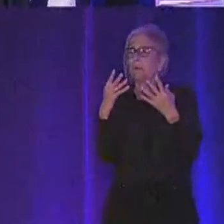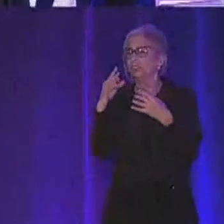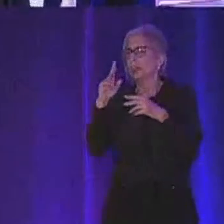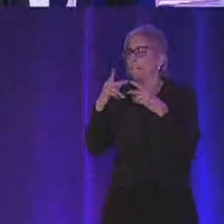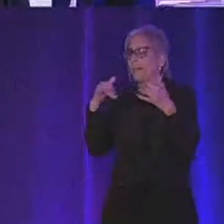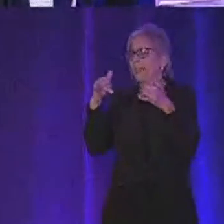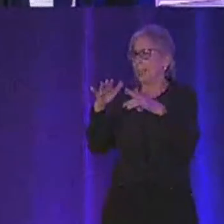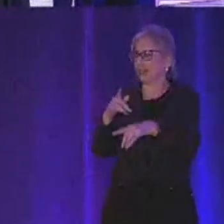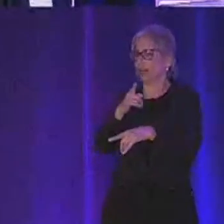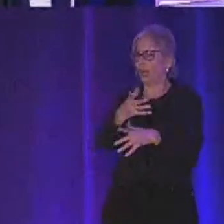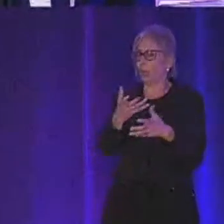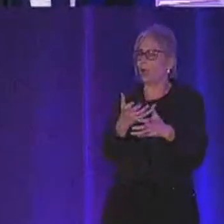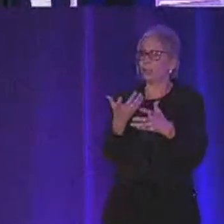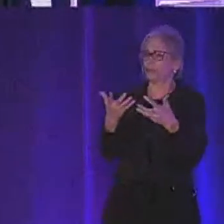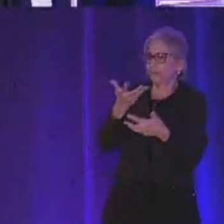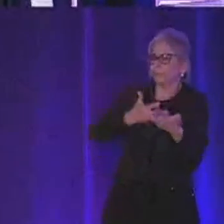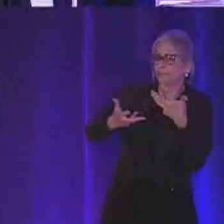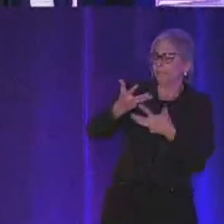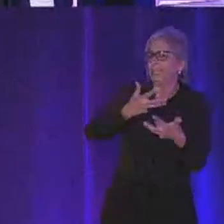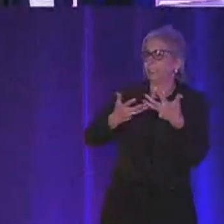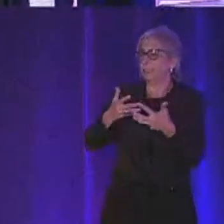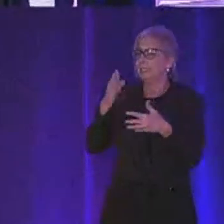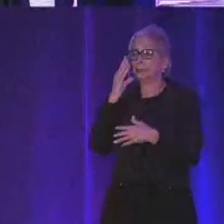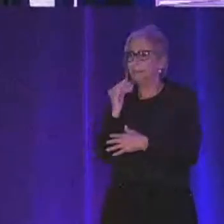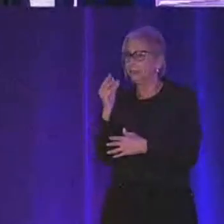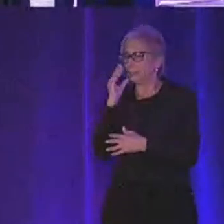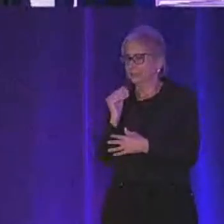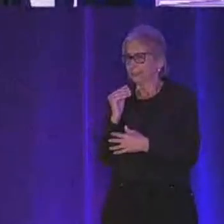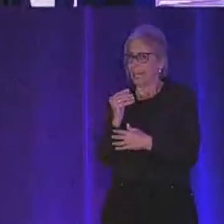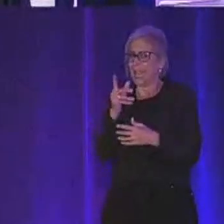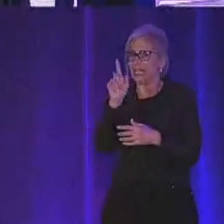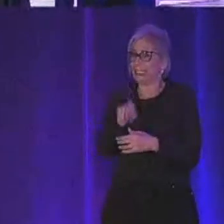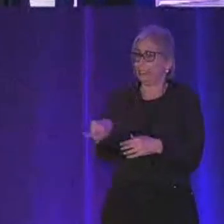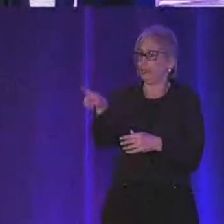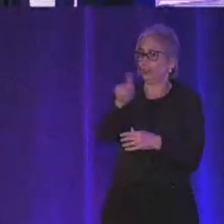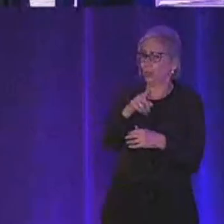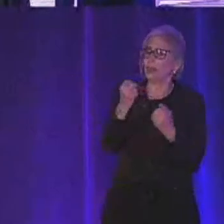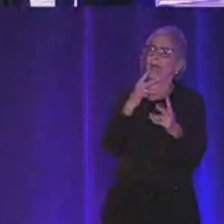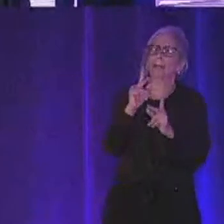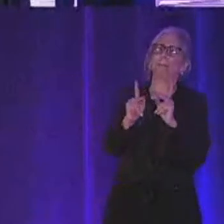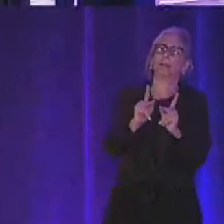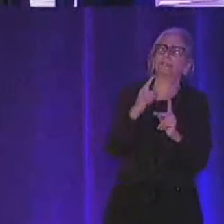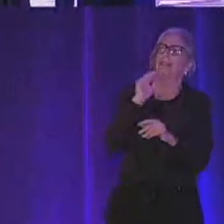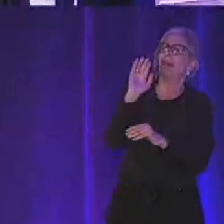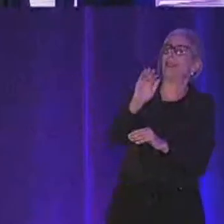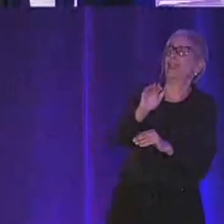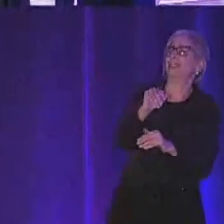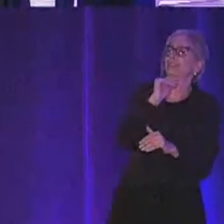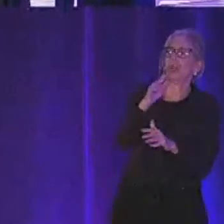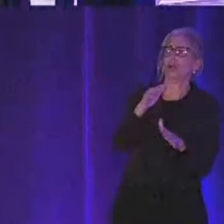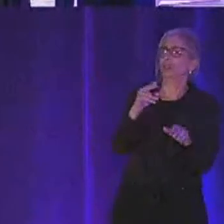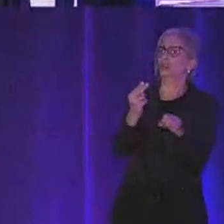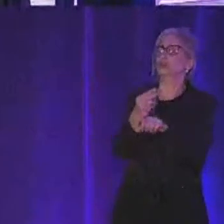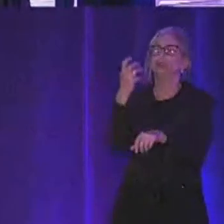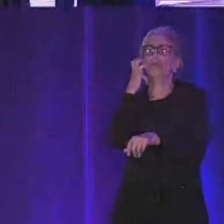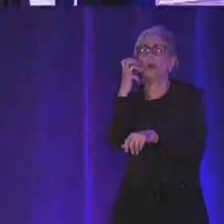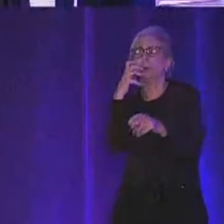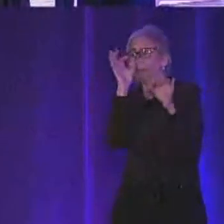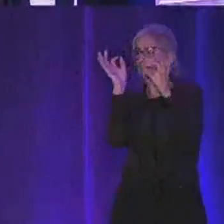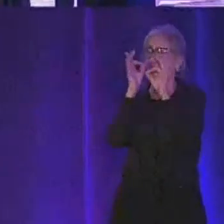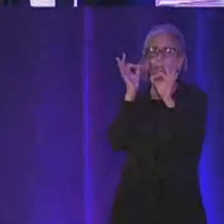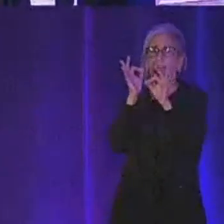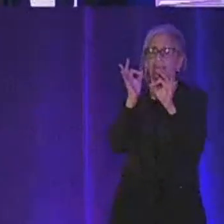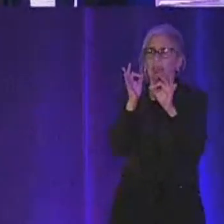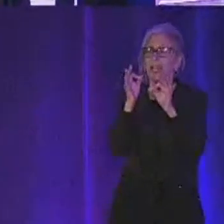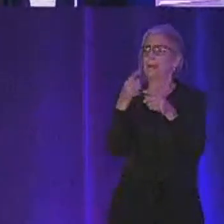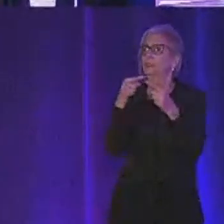to have a little bit of an engaged multiplayer experience here. I need you to, a lot of people tell you, hey, don't pull out your phone and be distracted. I'm gonna do